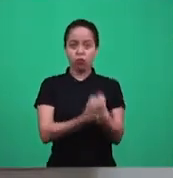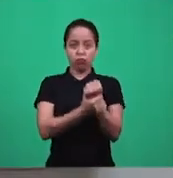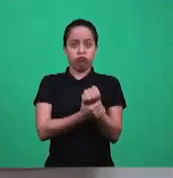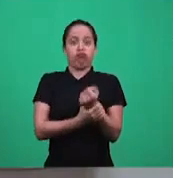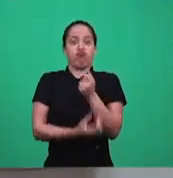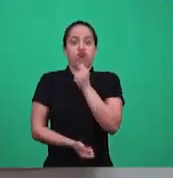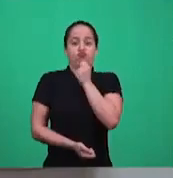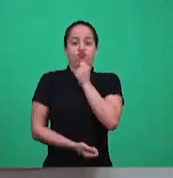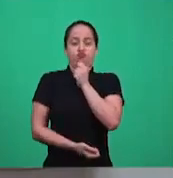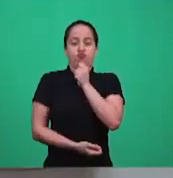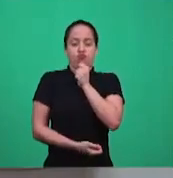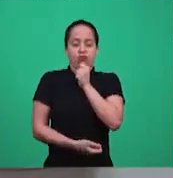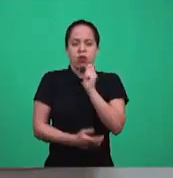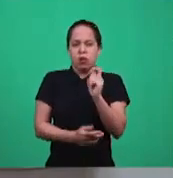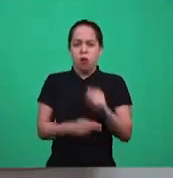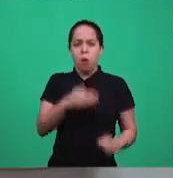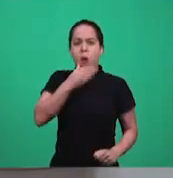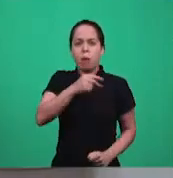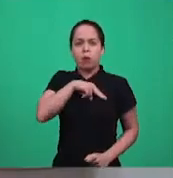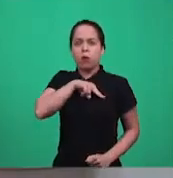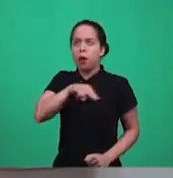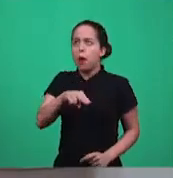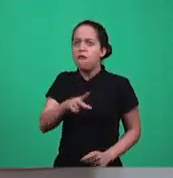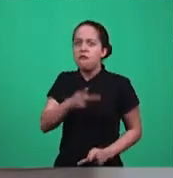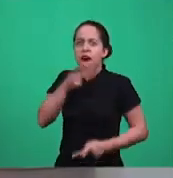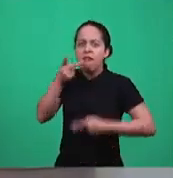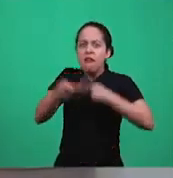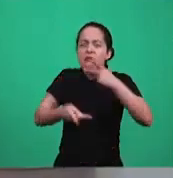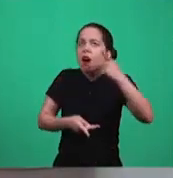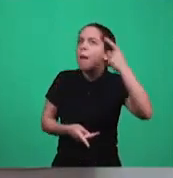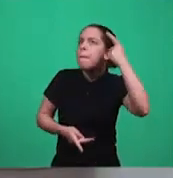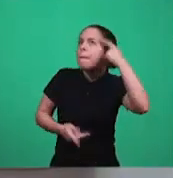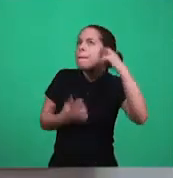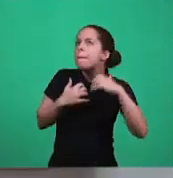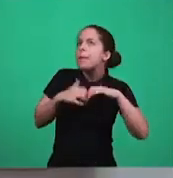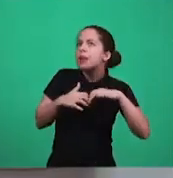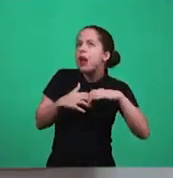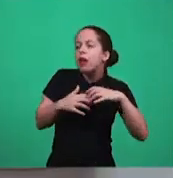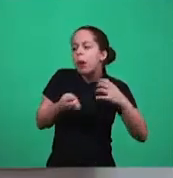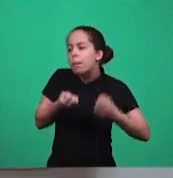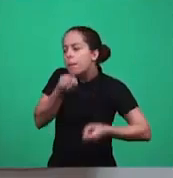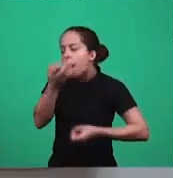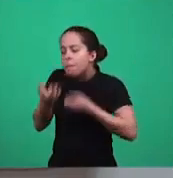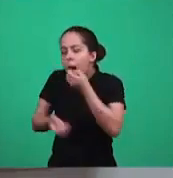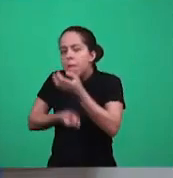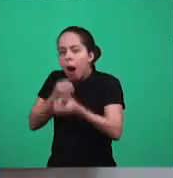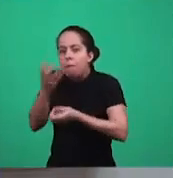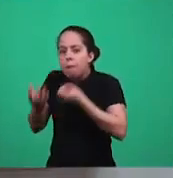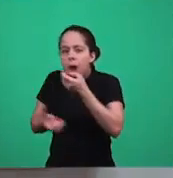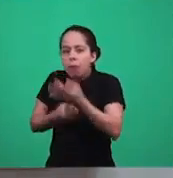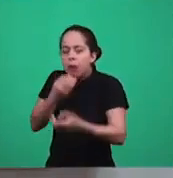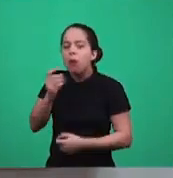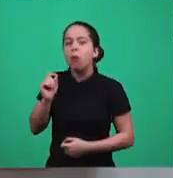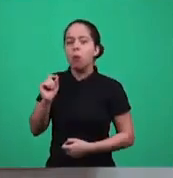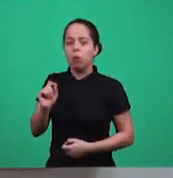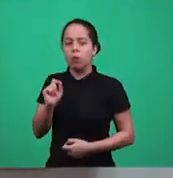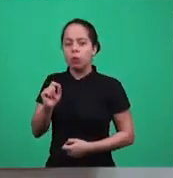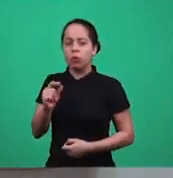was not found in his reason or the things he lived or